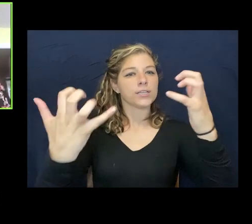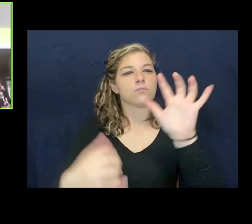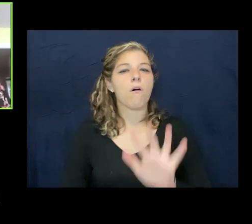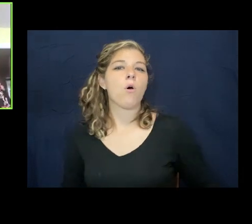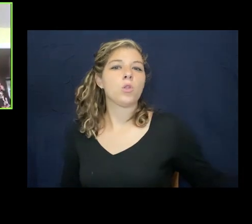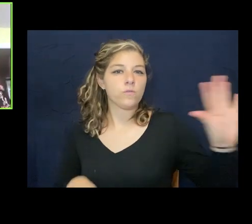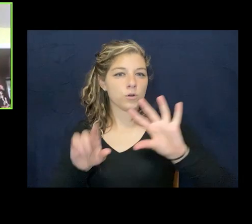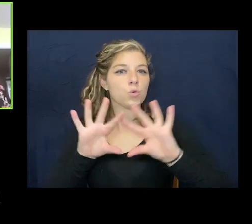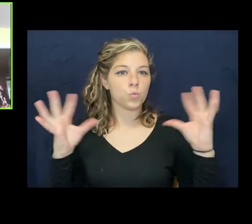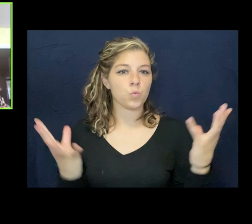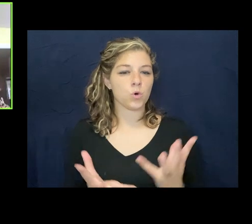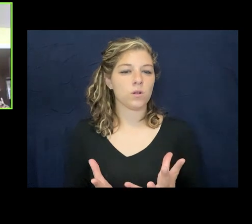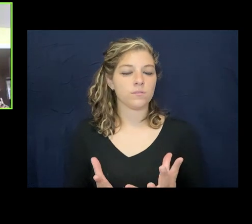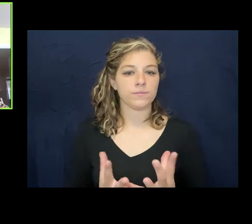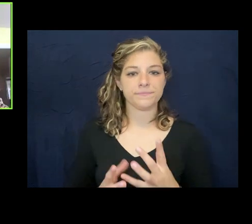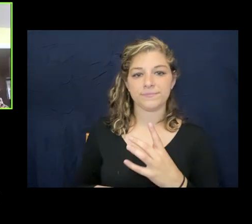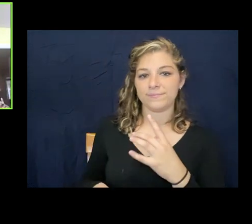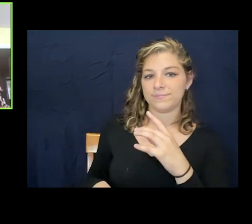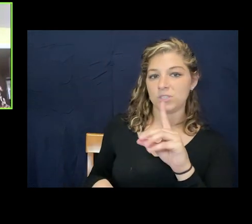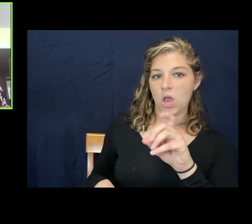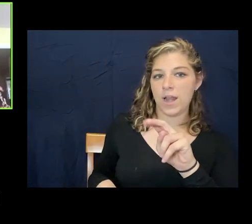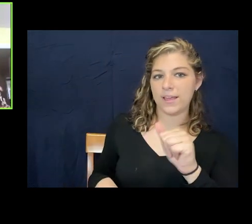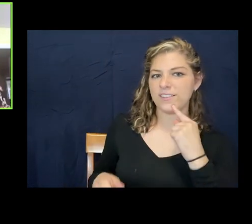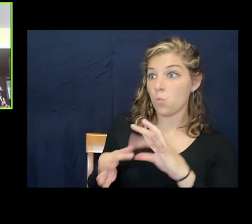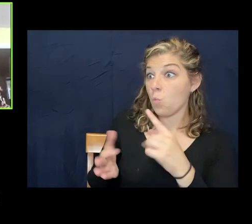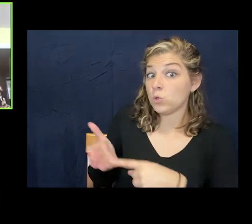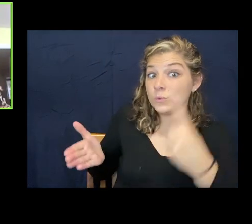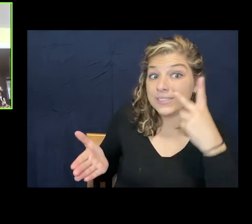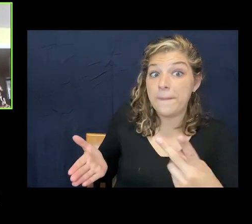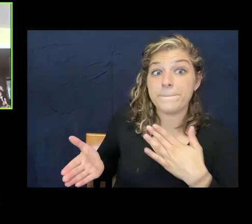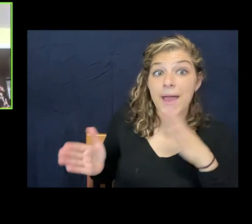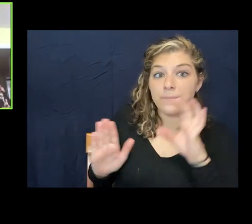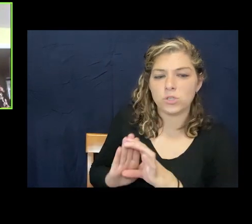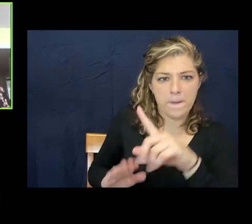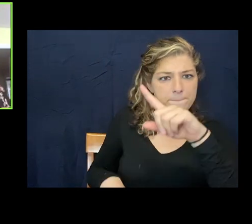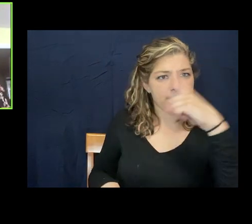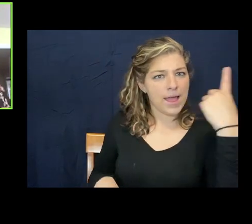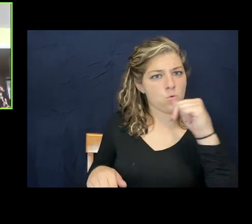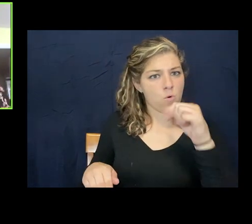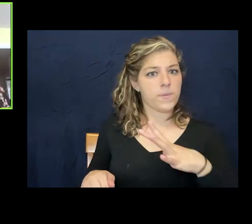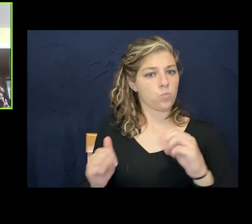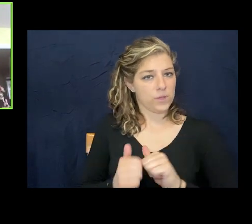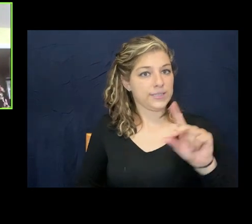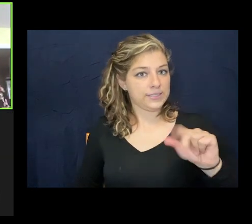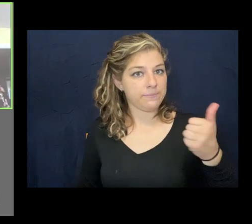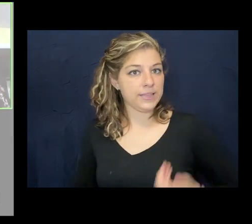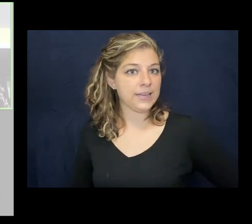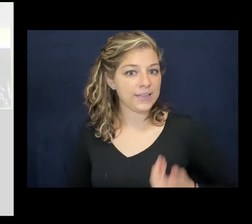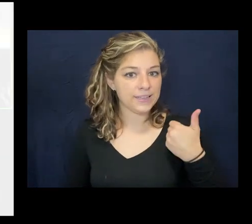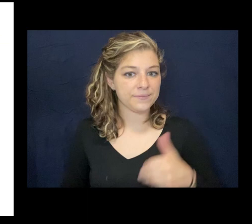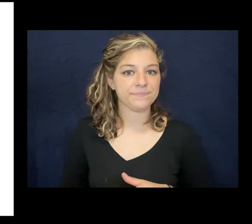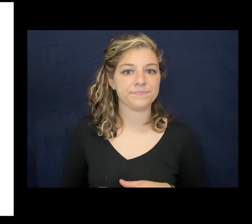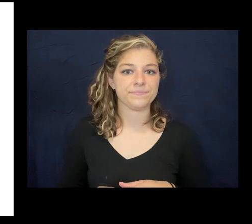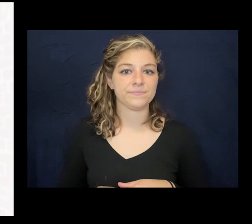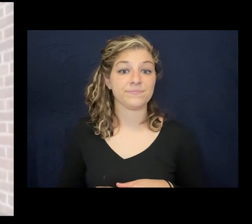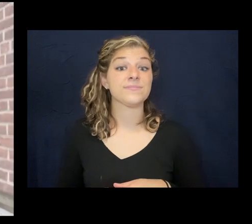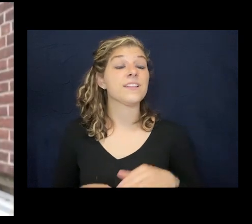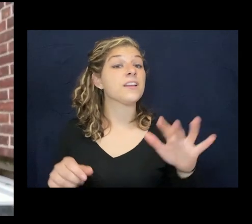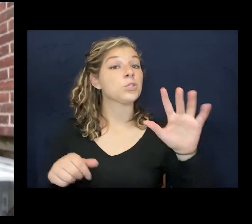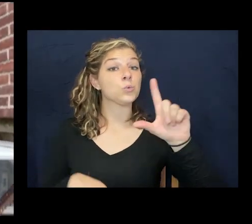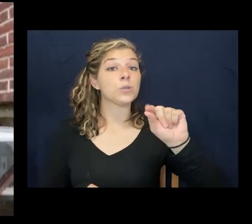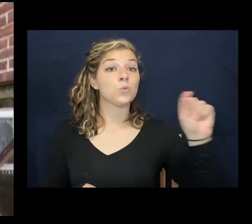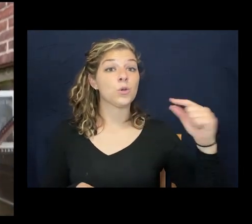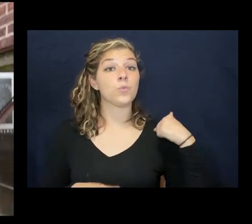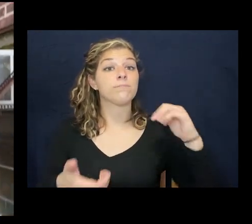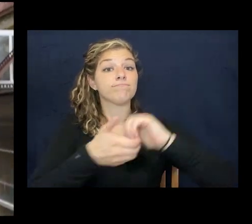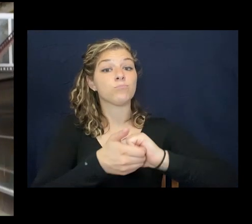audiences worldwide. I want to see my images, a black woman with a disability, In fall